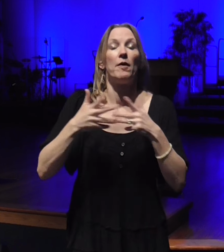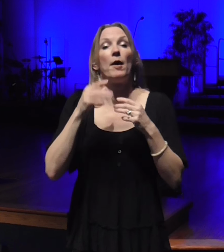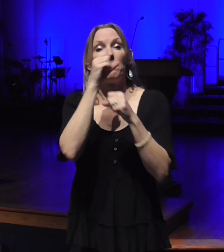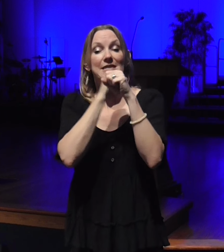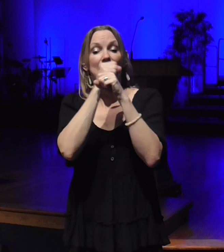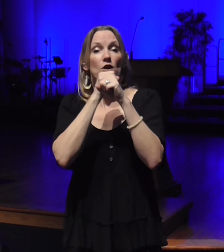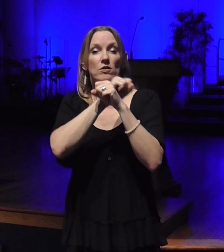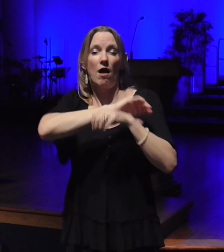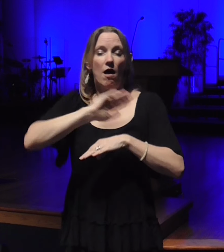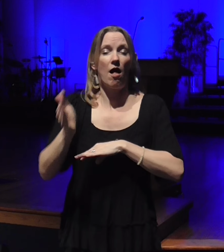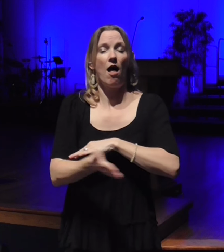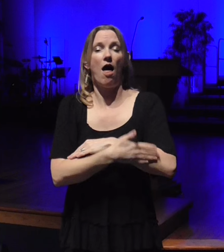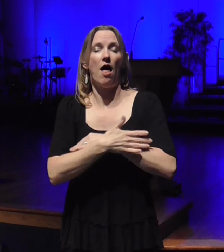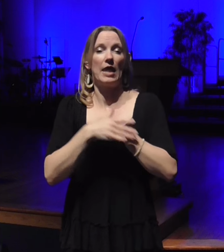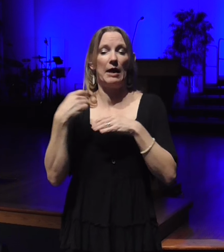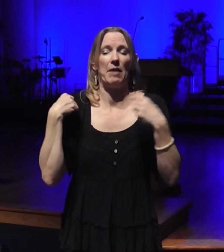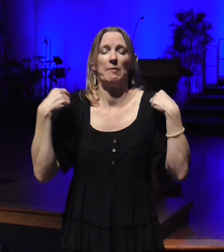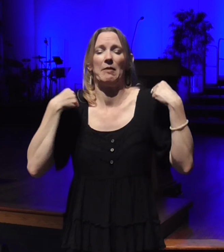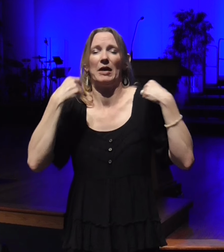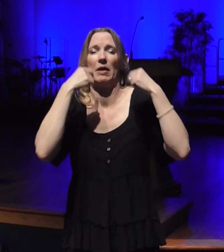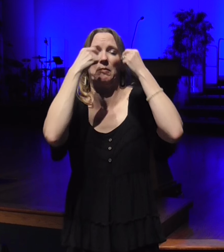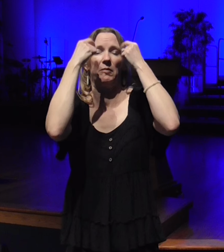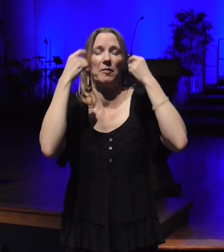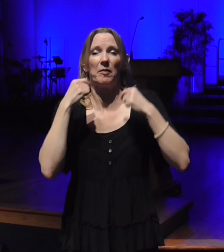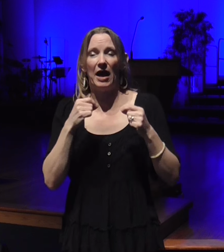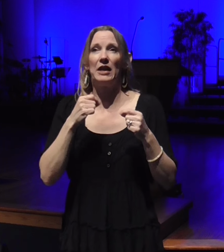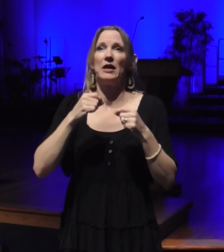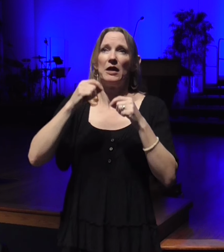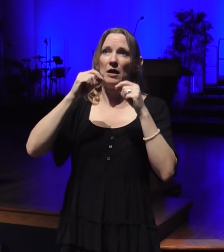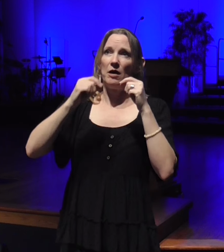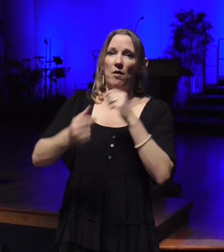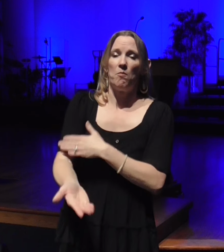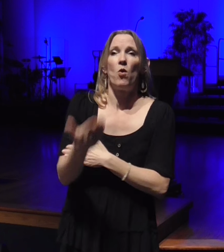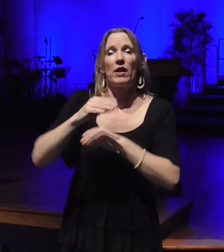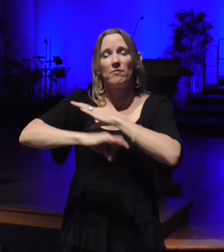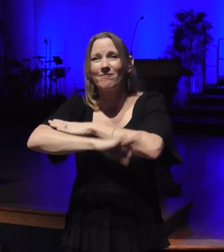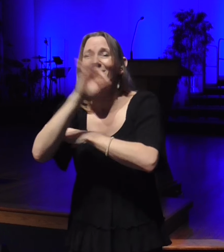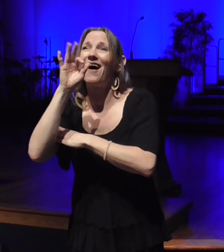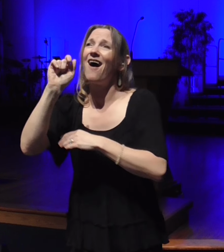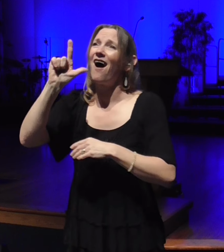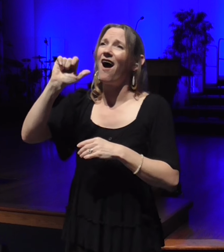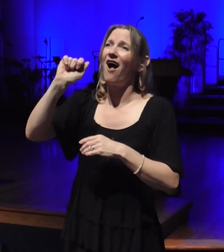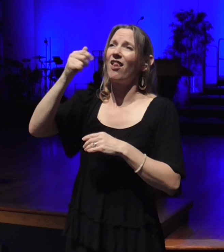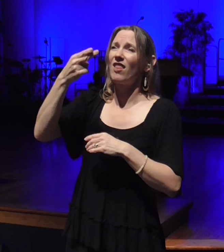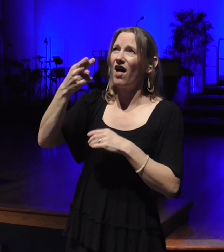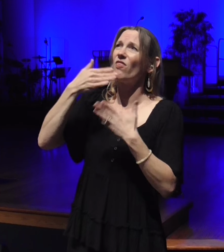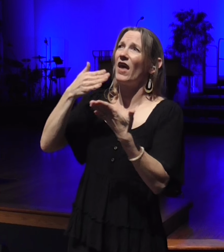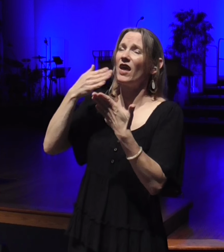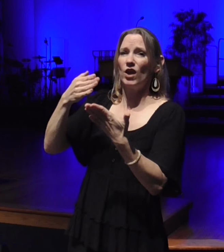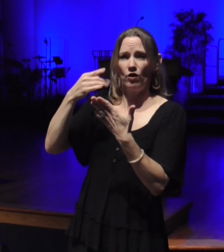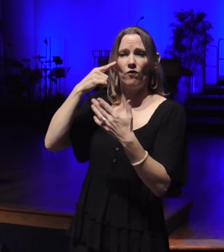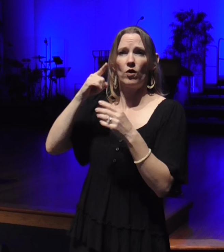all through the evening, and then the sun rises, and he declares, Allah, thank you for keeping me up all night to praise and worship